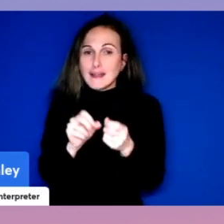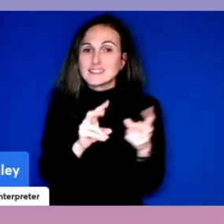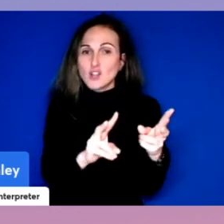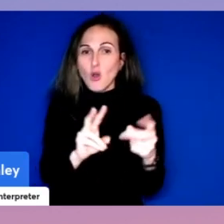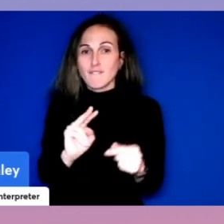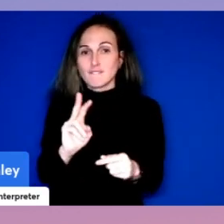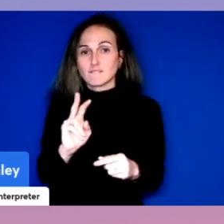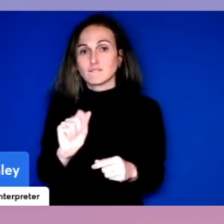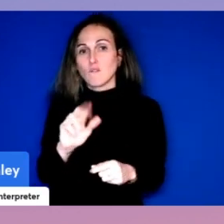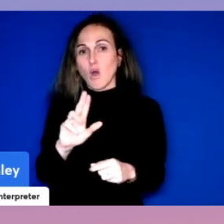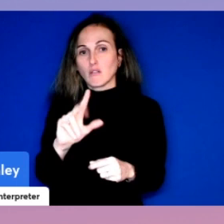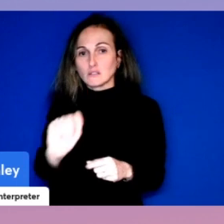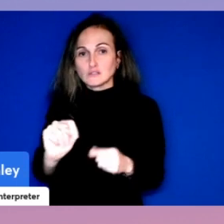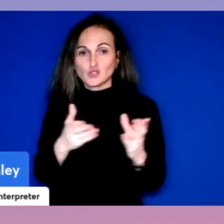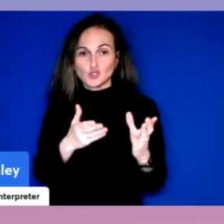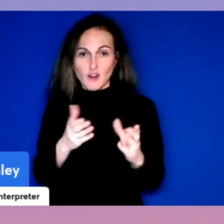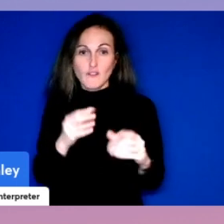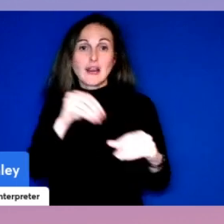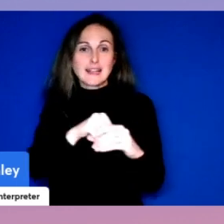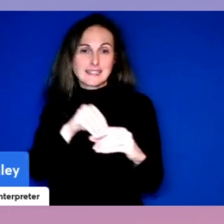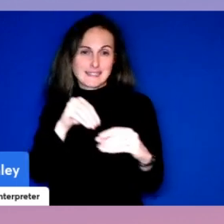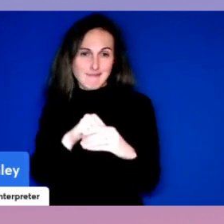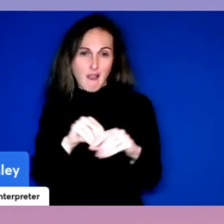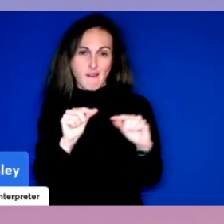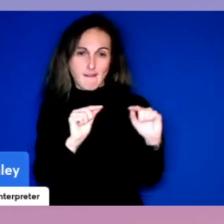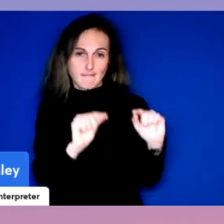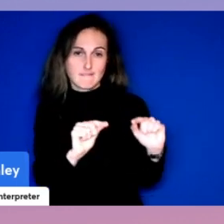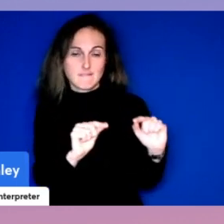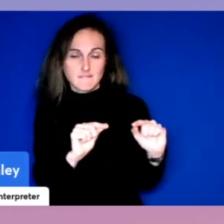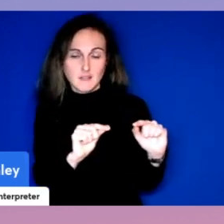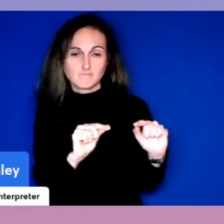our Vault server inside of